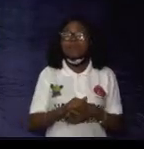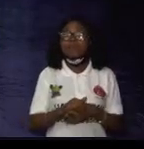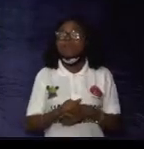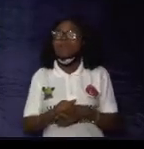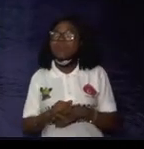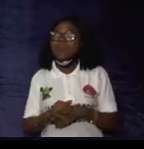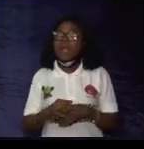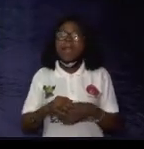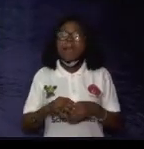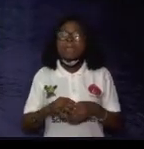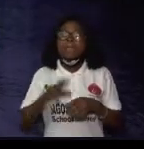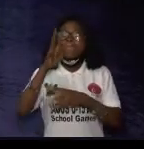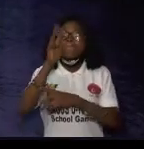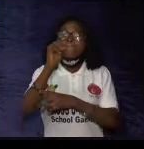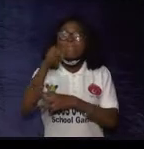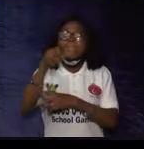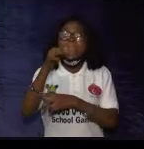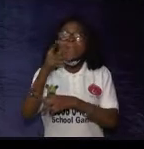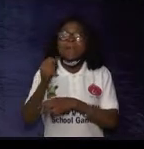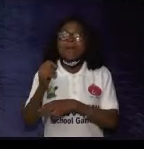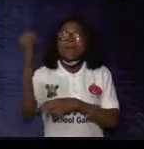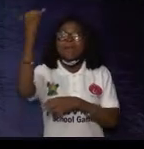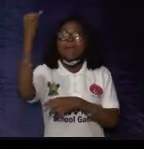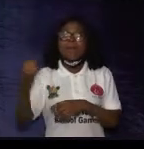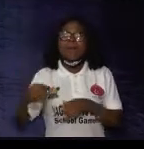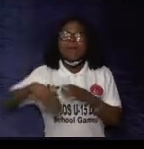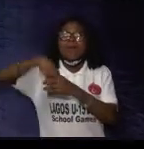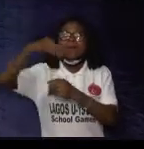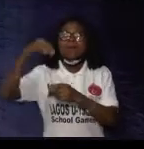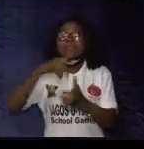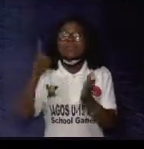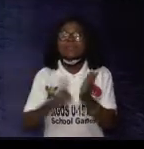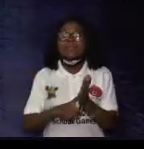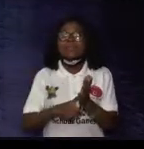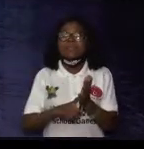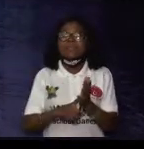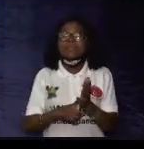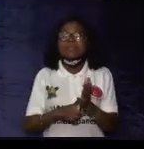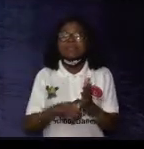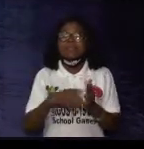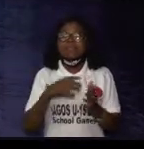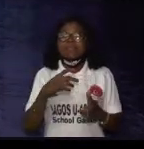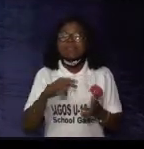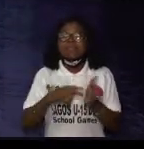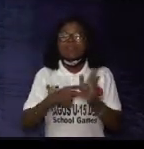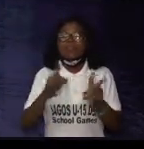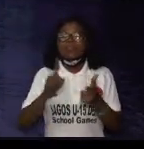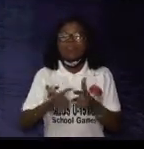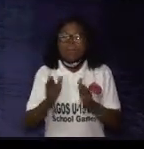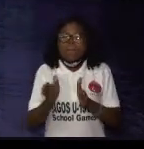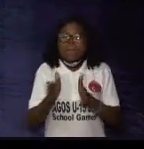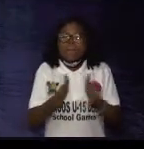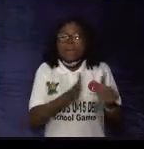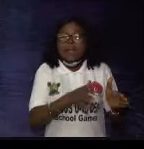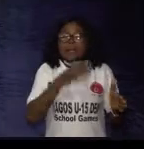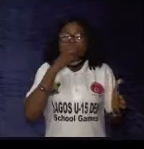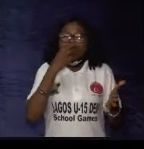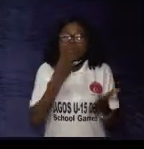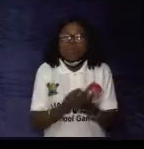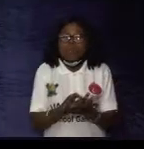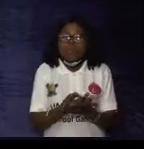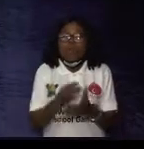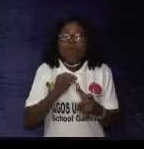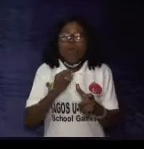verb. Map out. Map out. This means to plan something